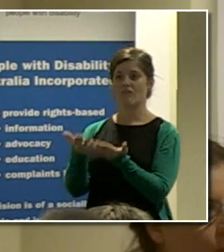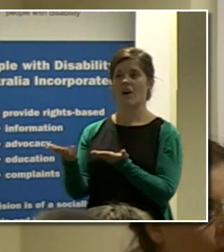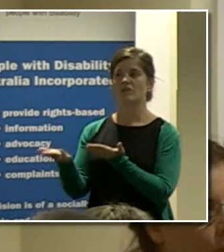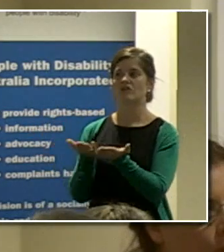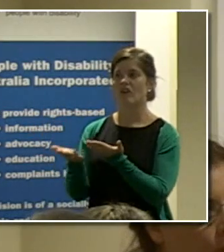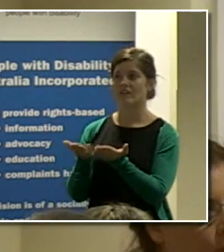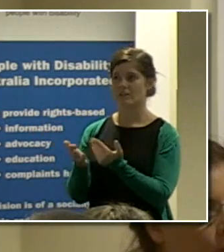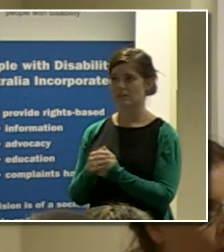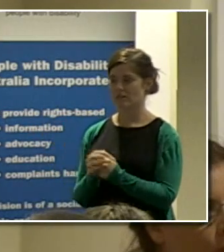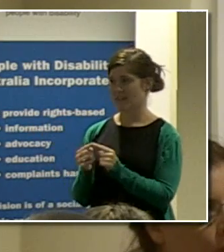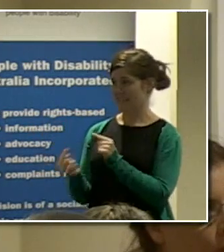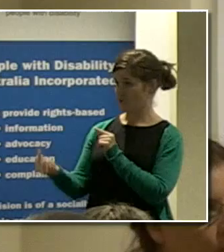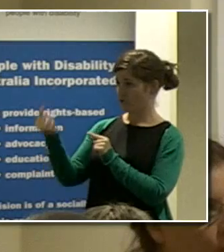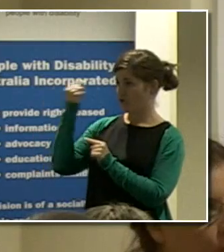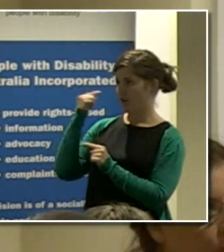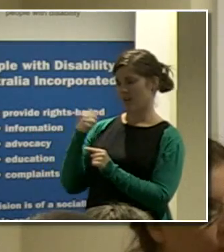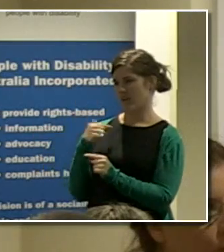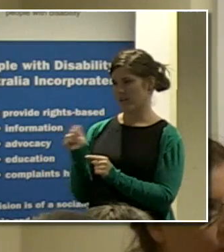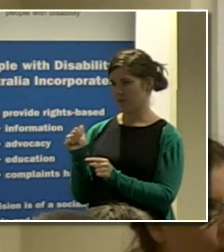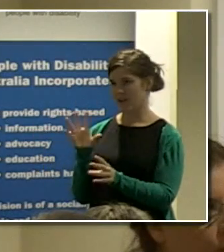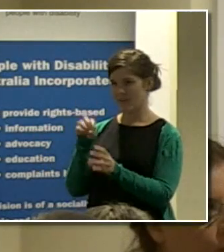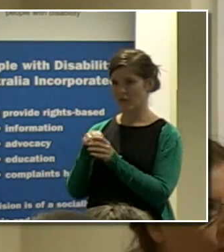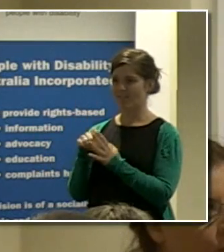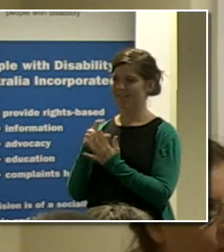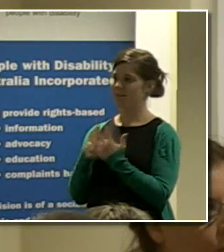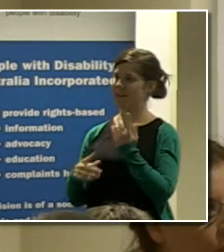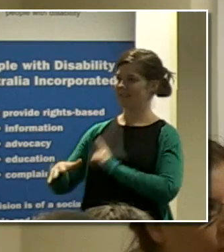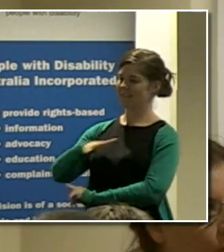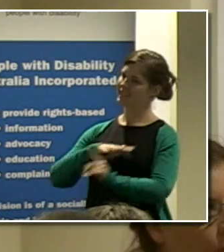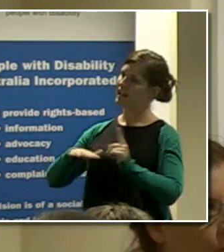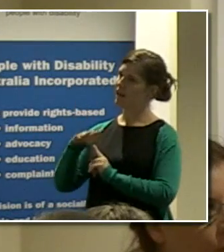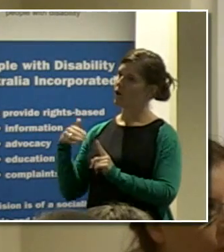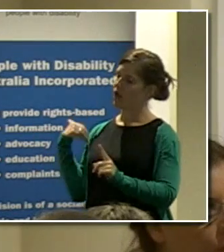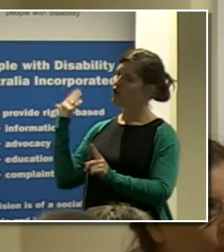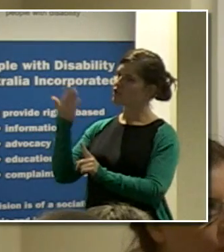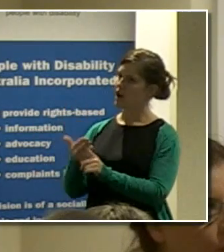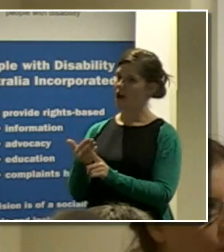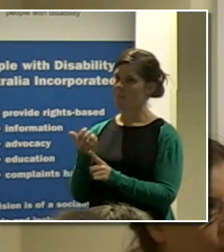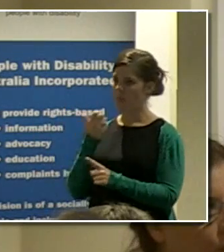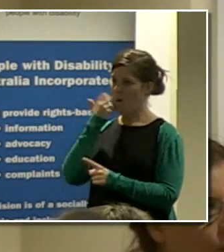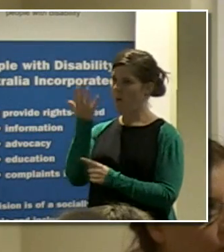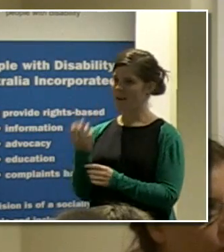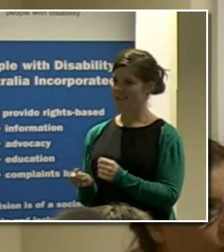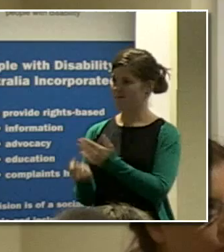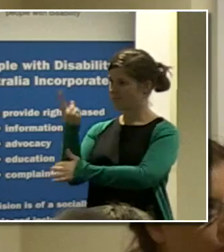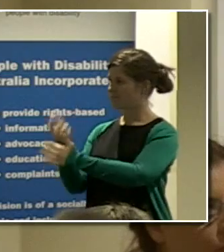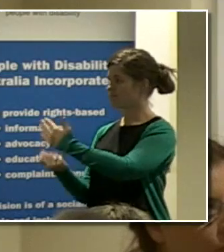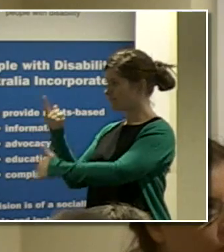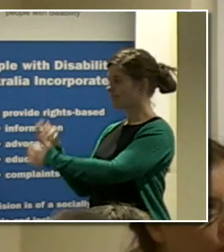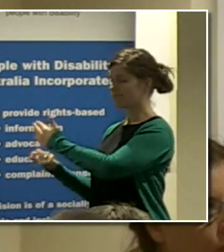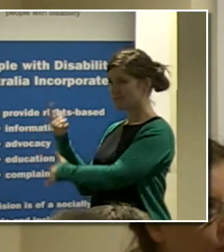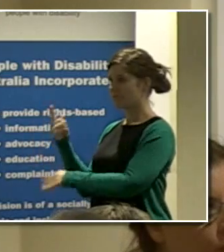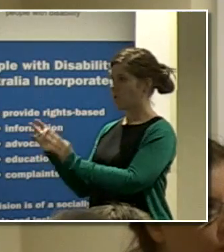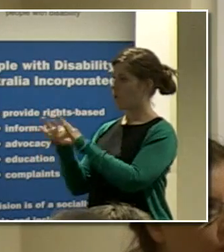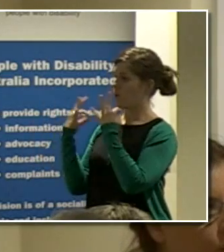Historically, I mean, I've been involved in disability sector for a while, and there have always been cases where providers